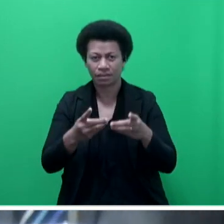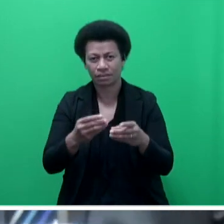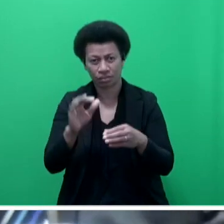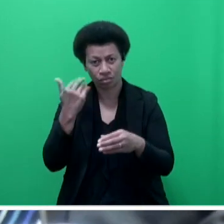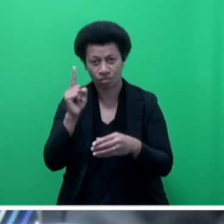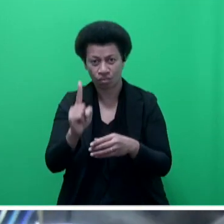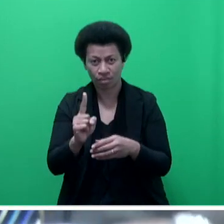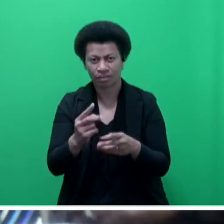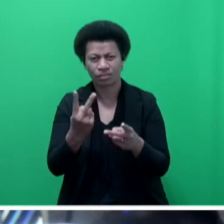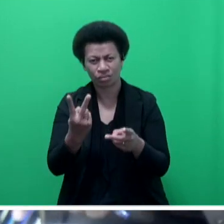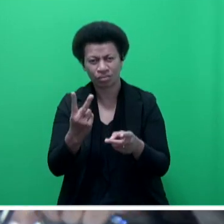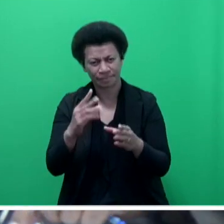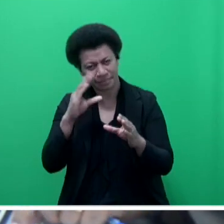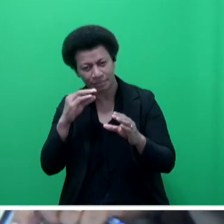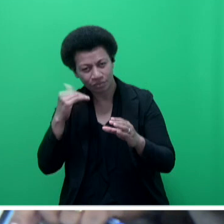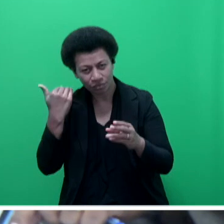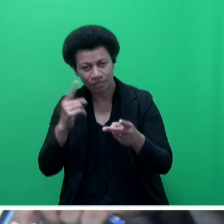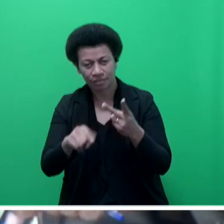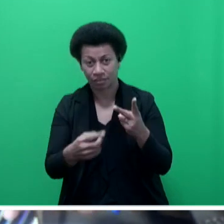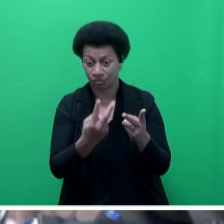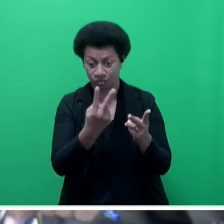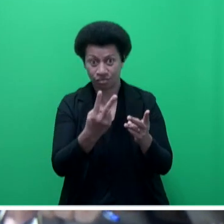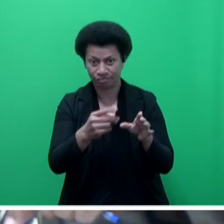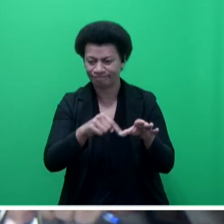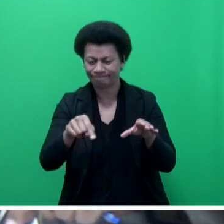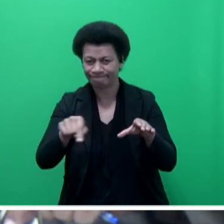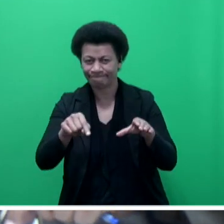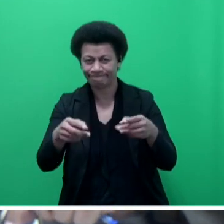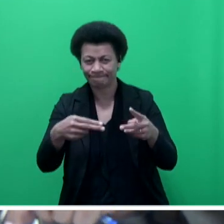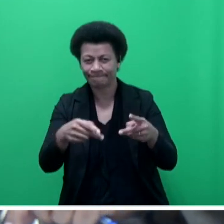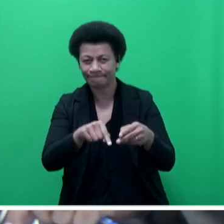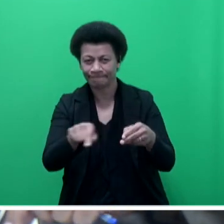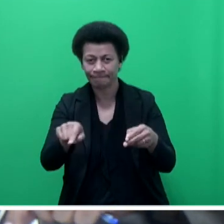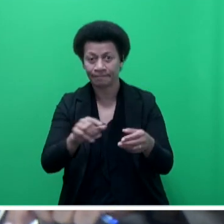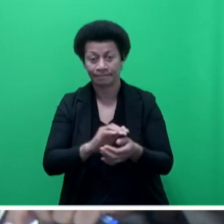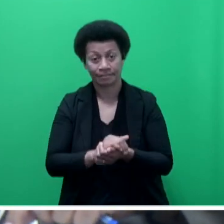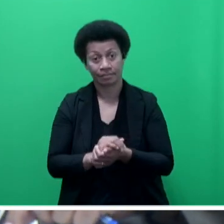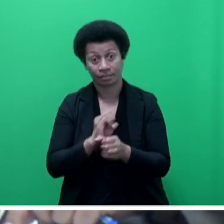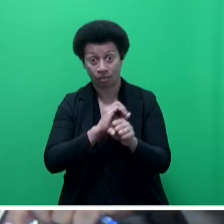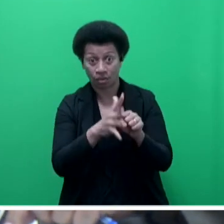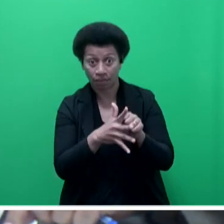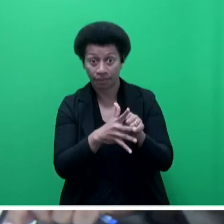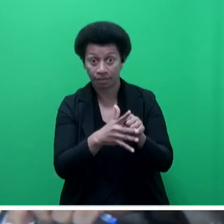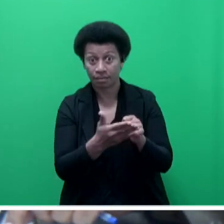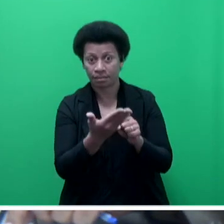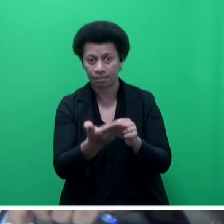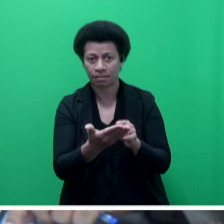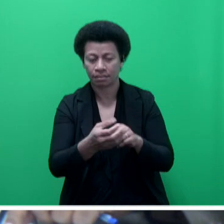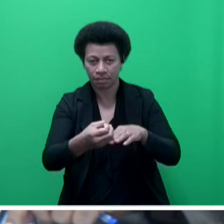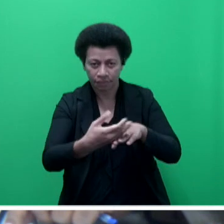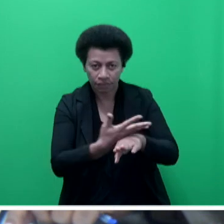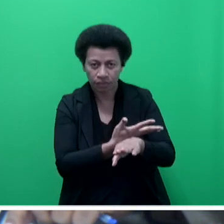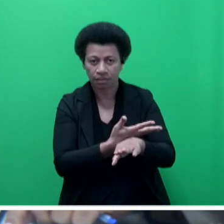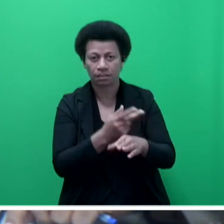corporate box, 2 media rooms, and 2 kiosk outlets. Mr. Speaker, sir, the COVID-19 pandemic had a huge impact on